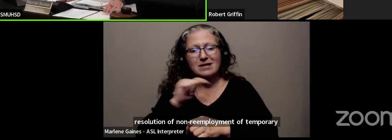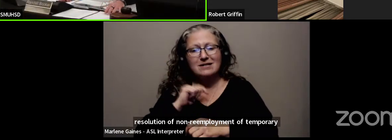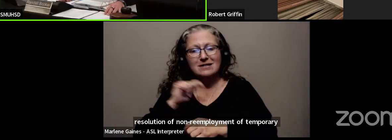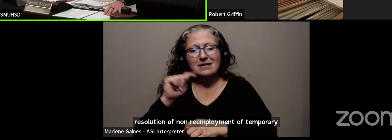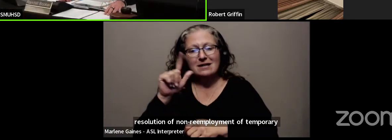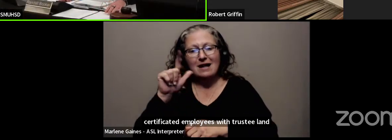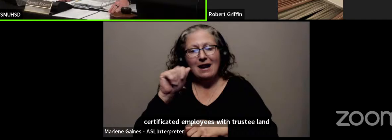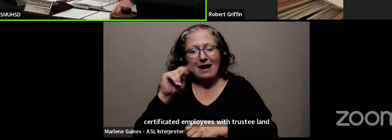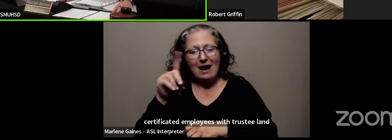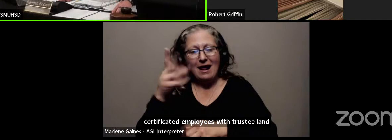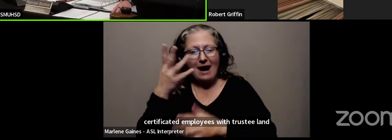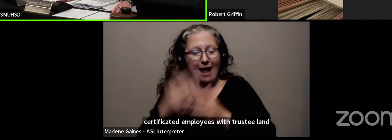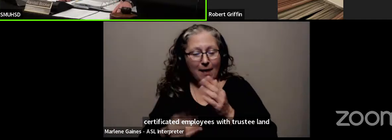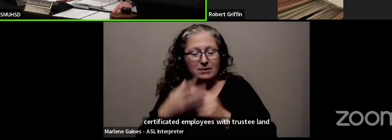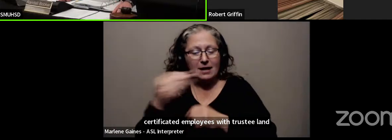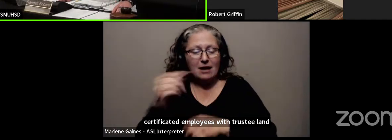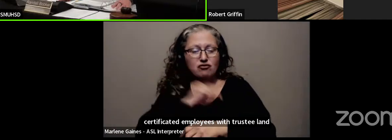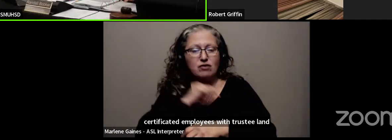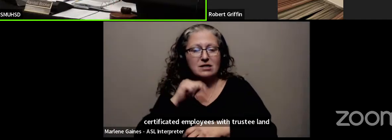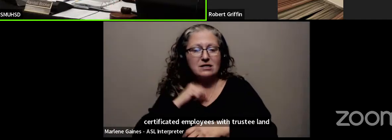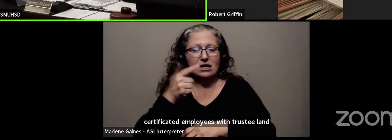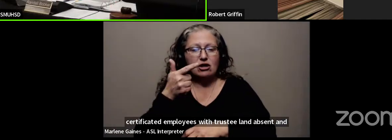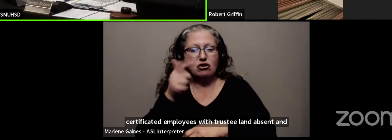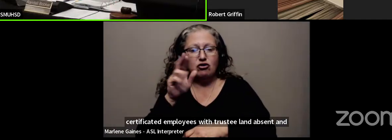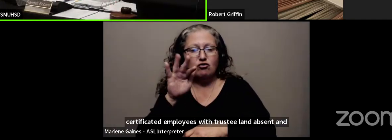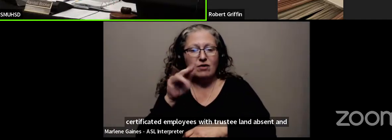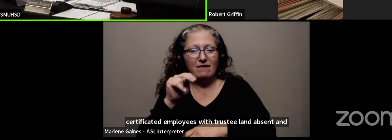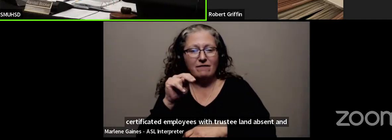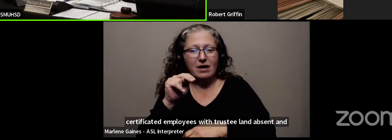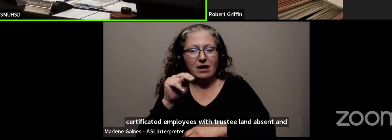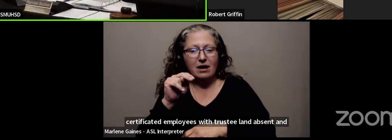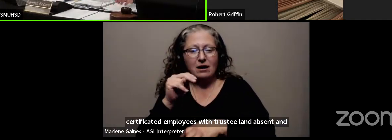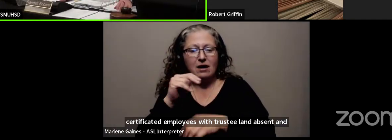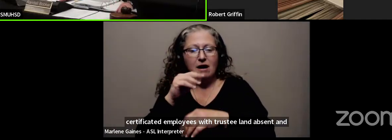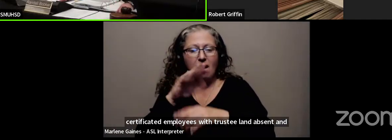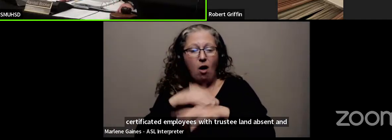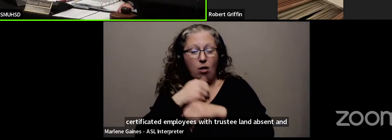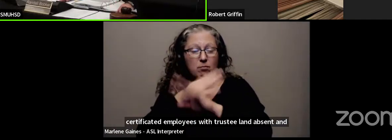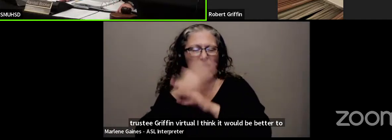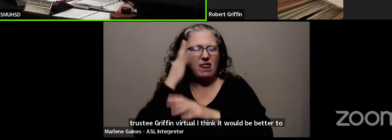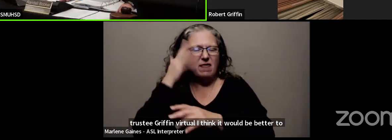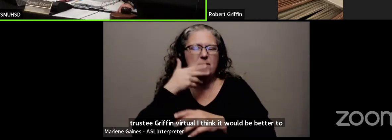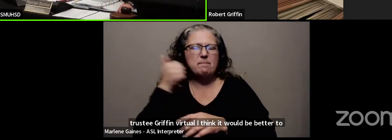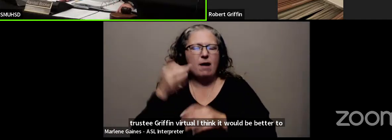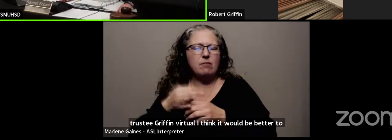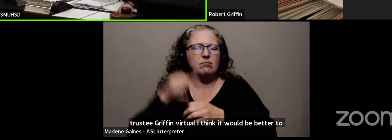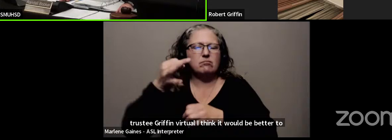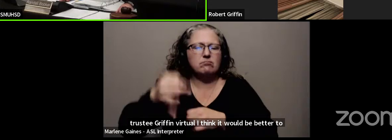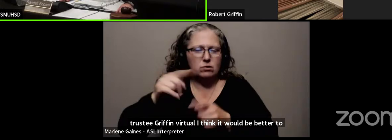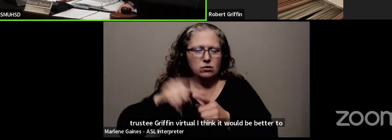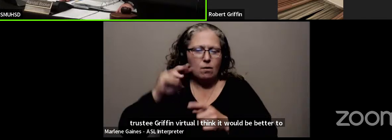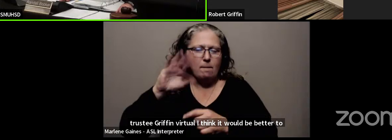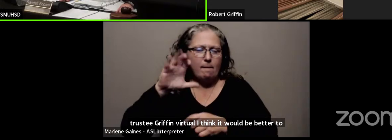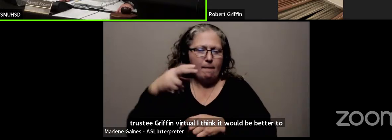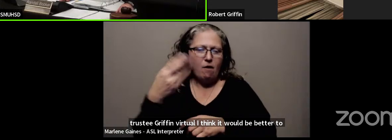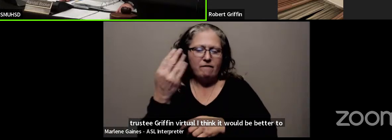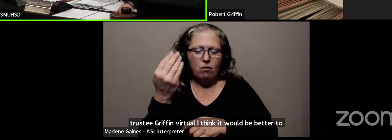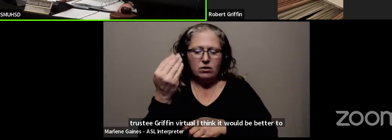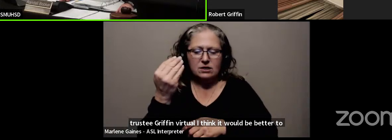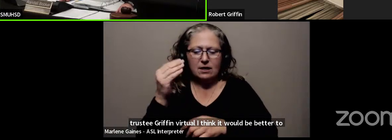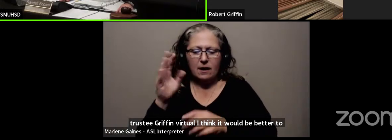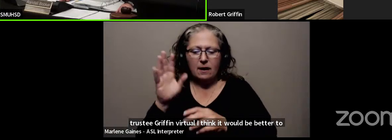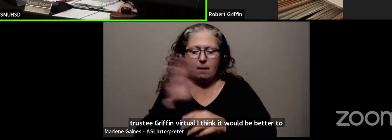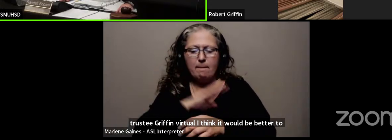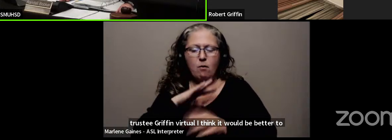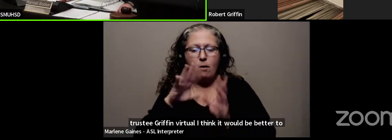absent and trustee Griffin virtual. I think it would be better to postpone to our March 14th board meeting where